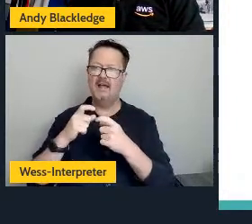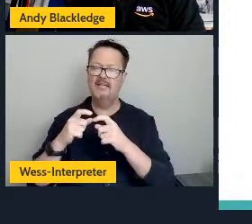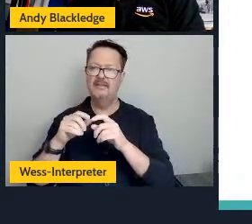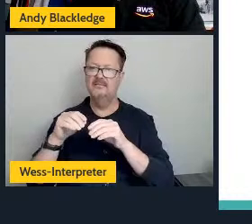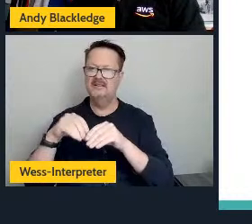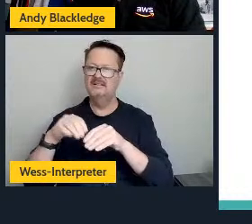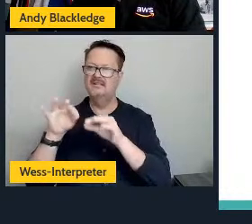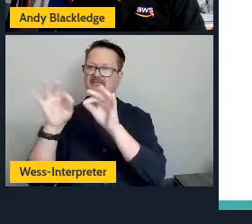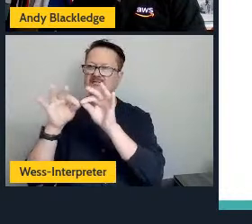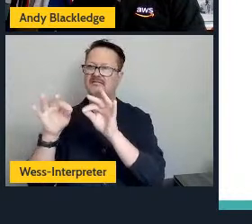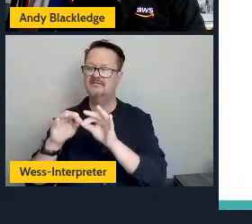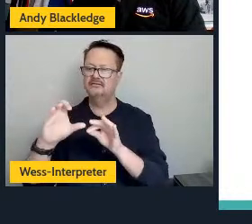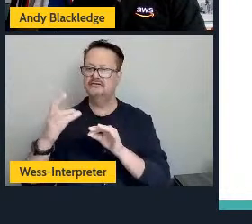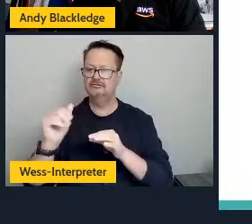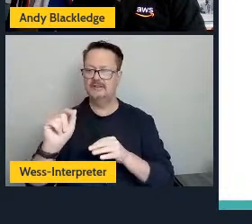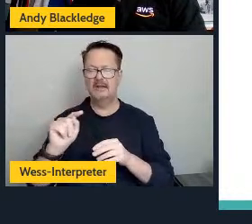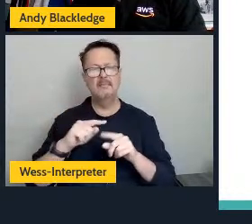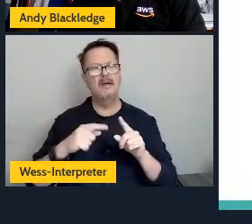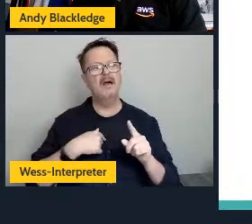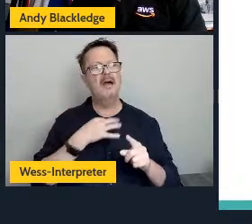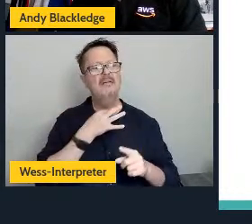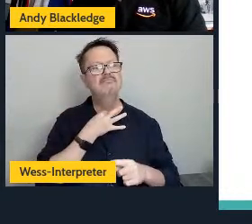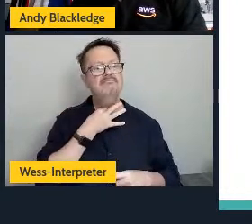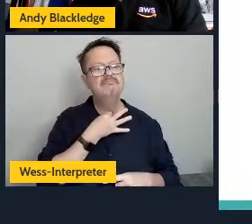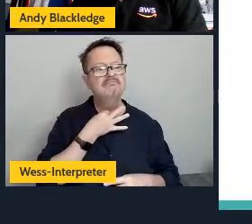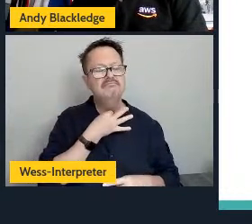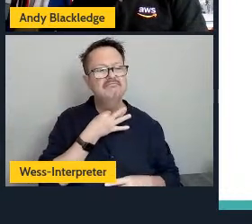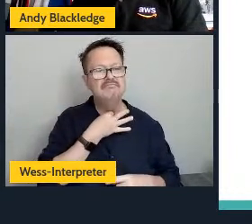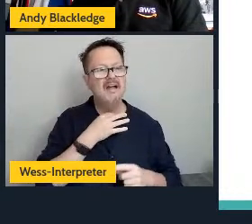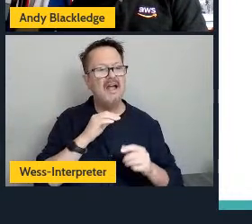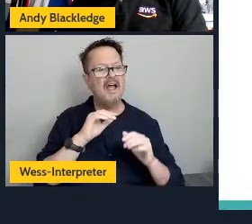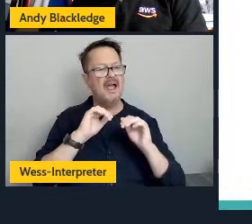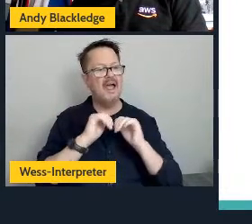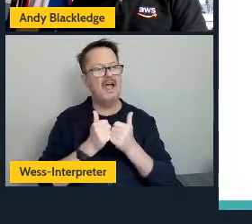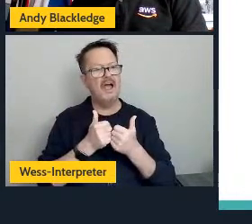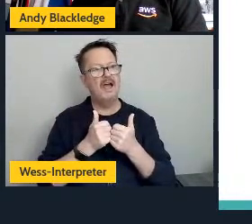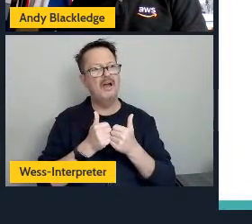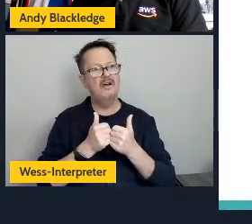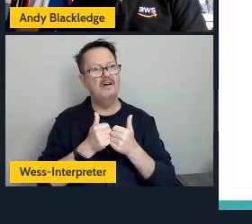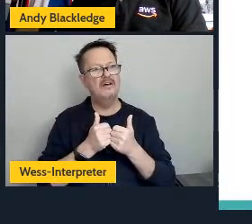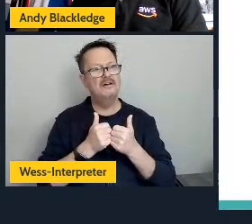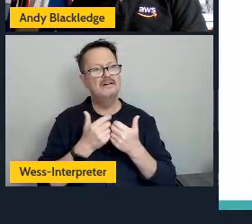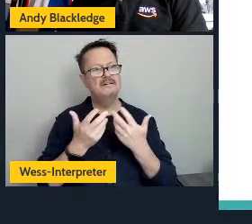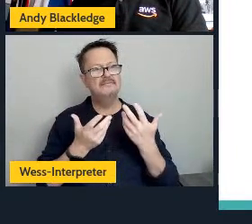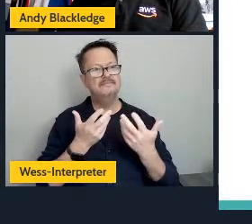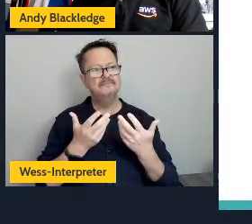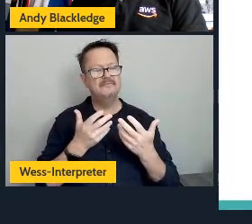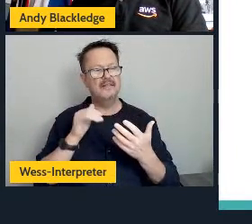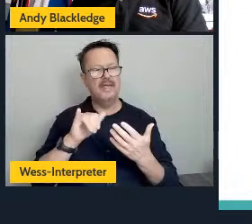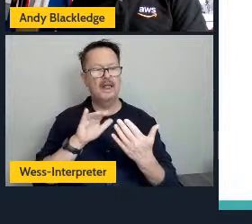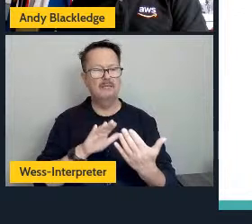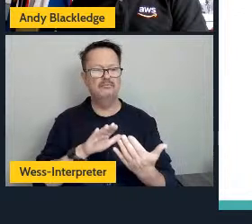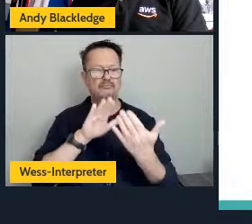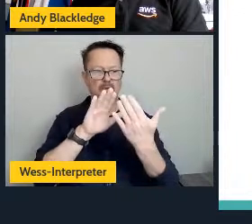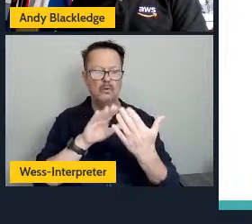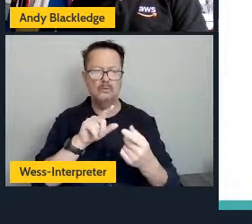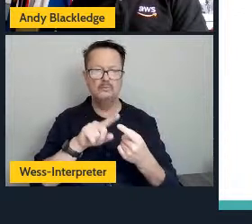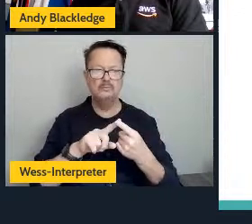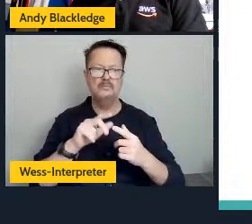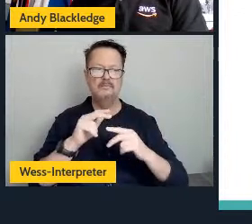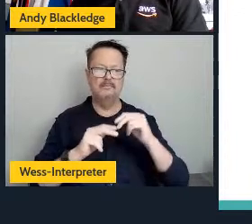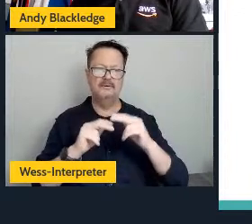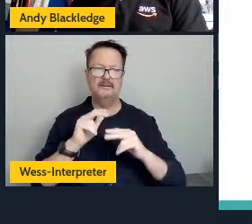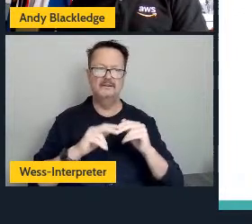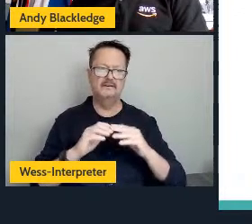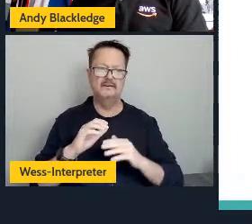chat. But I would like to know like how you come with this approach of building the cloud